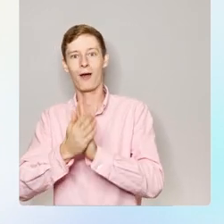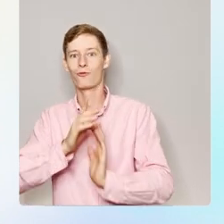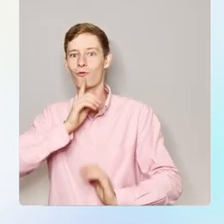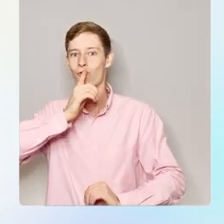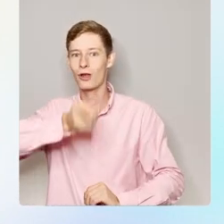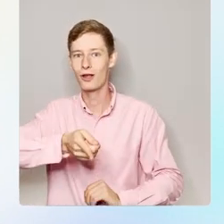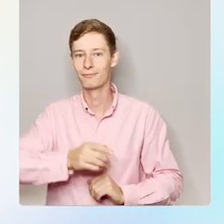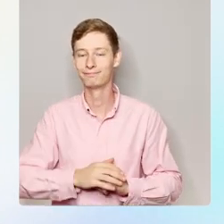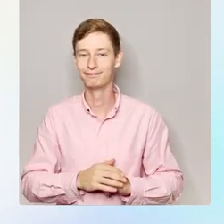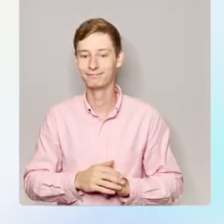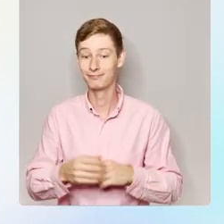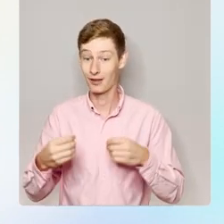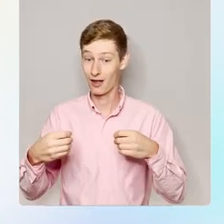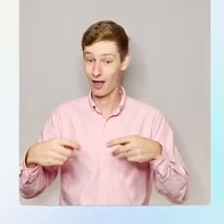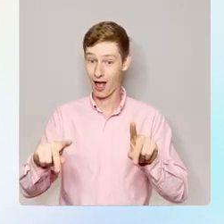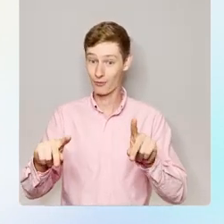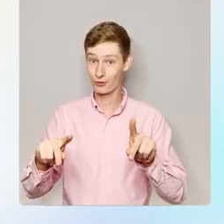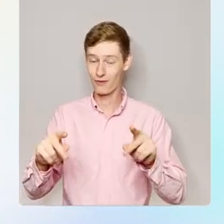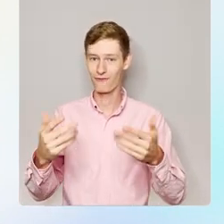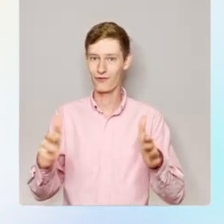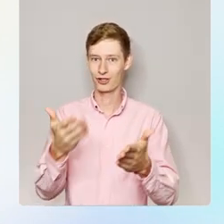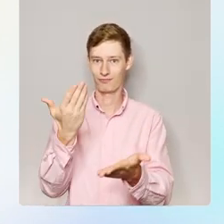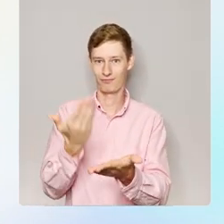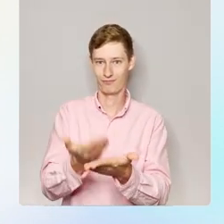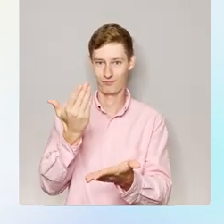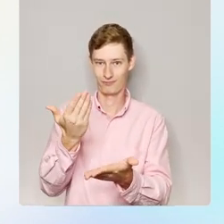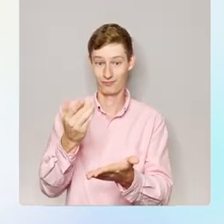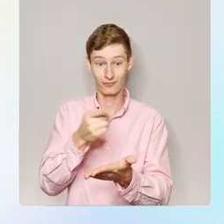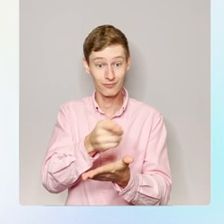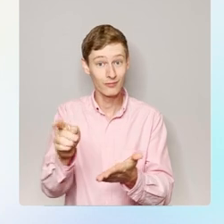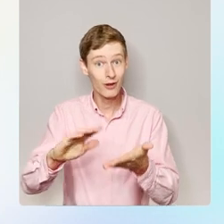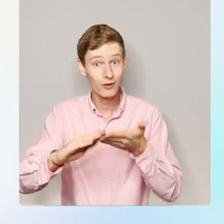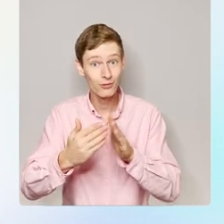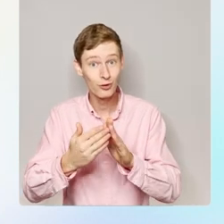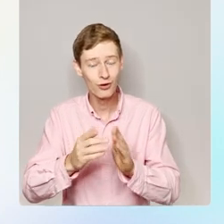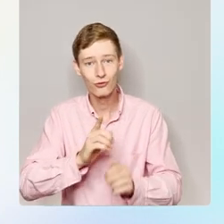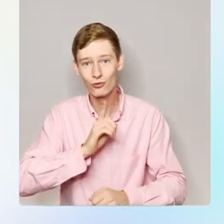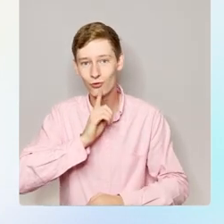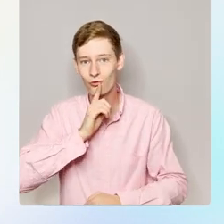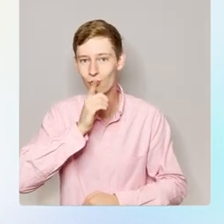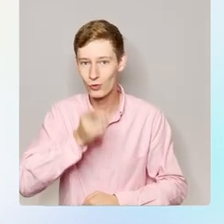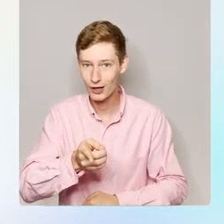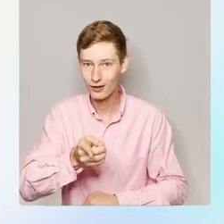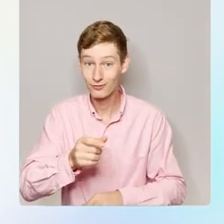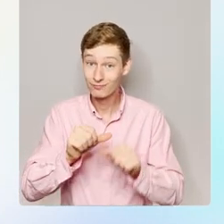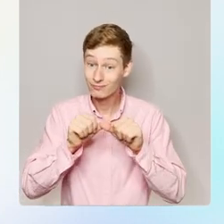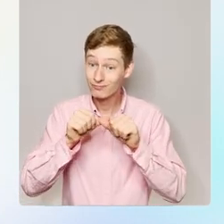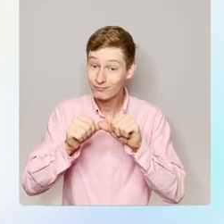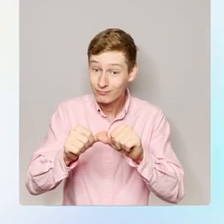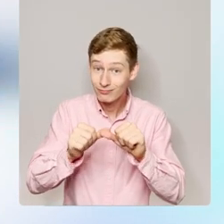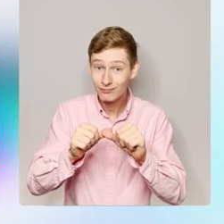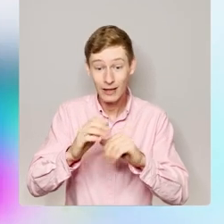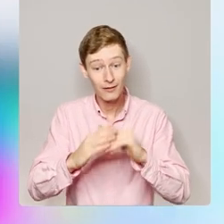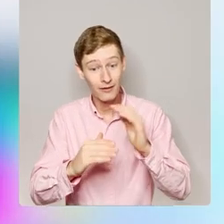The opportunity is proven, and the community is real, built and sustained by